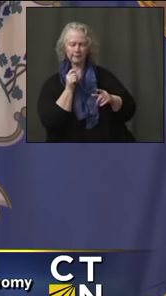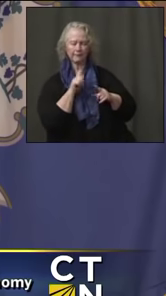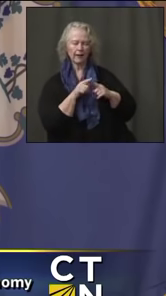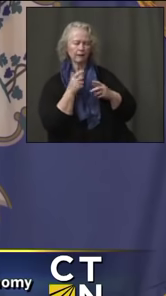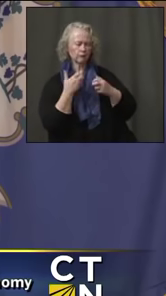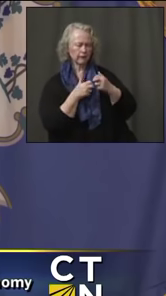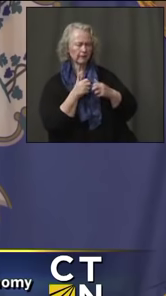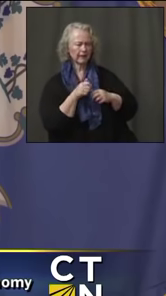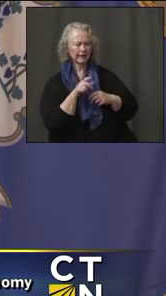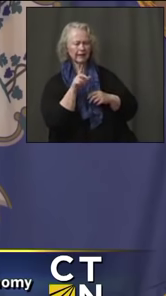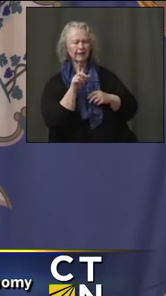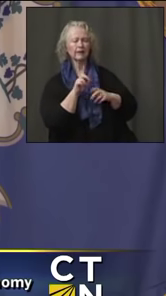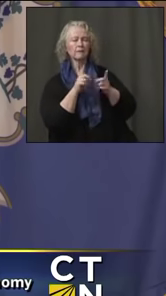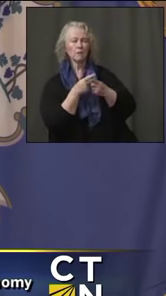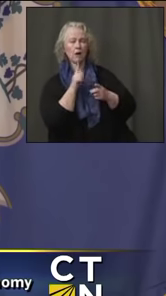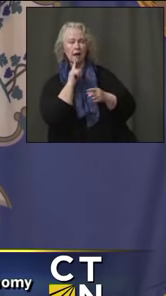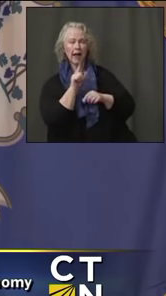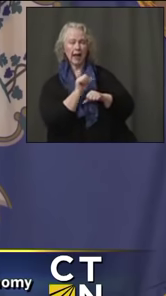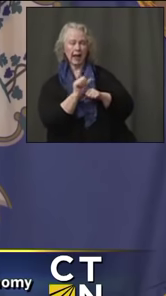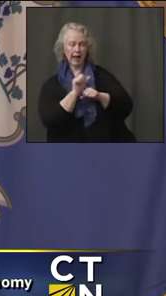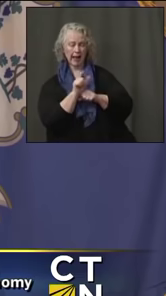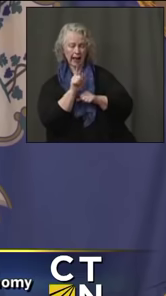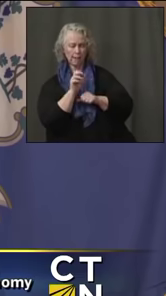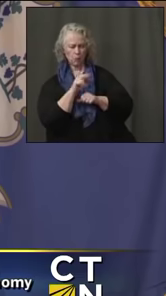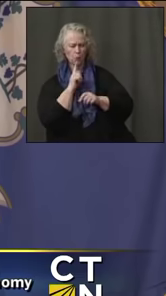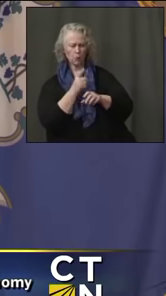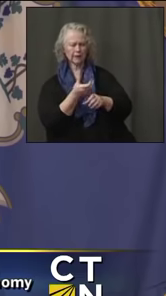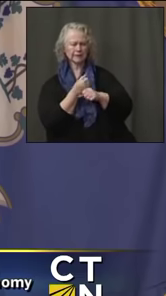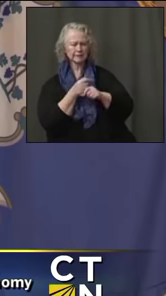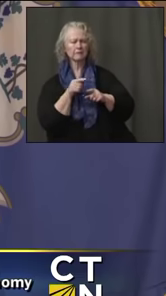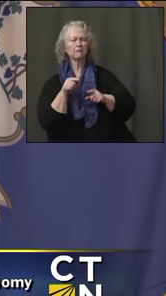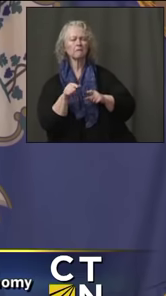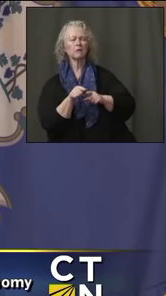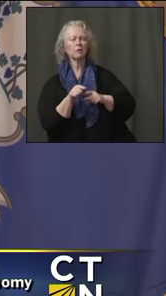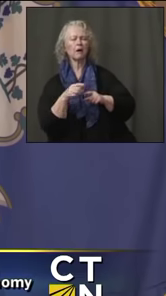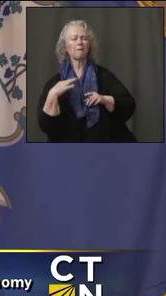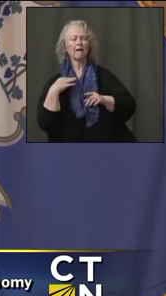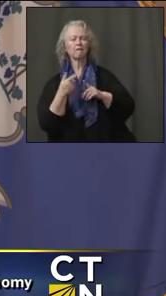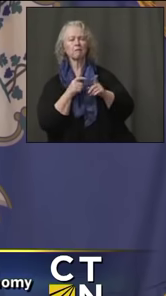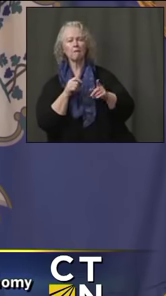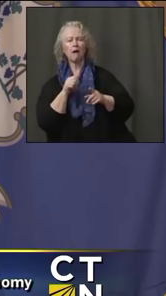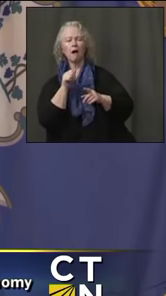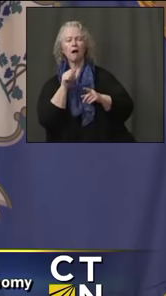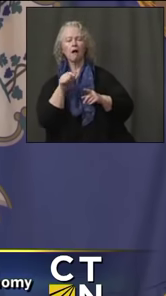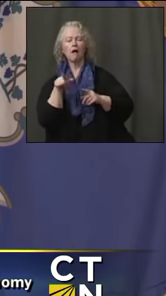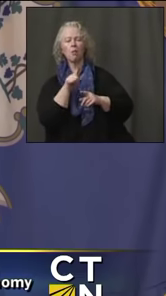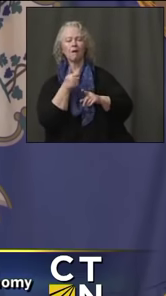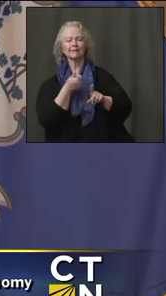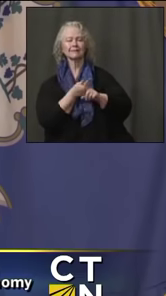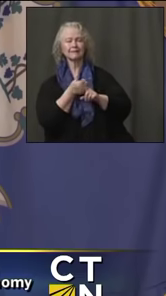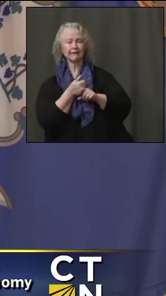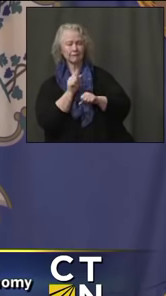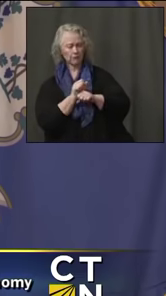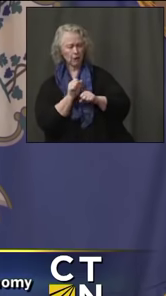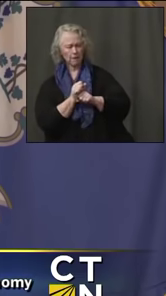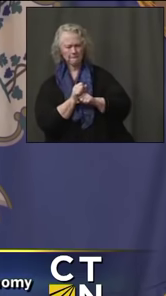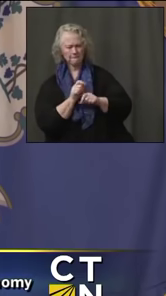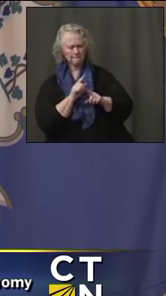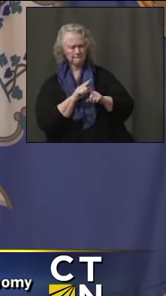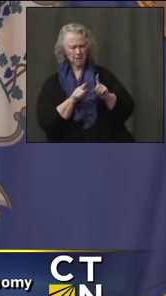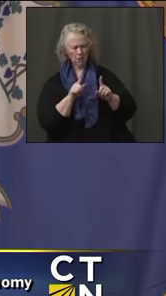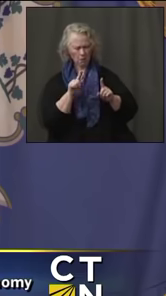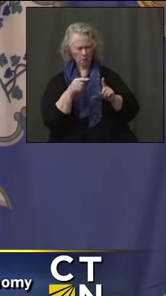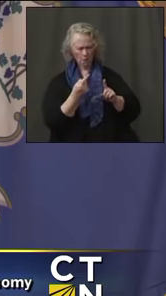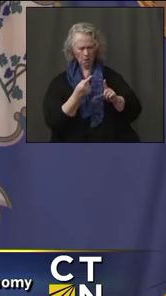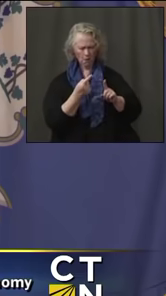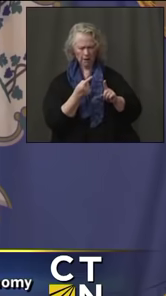The DOL said it would start accepting unemployment applications from the self-employed yesterday, as you well know. But in reality, the only part of the process that